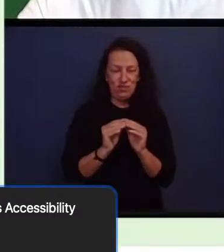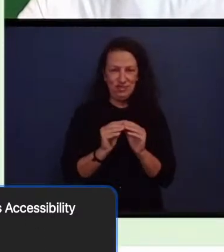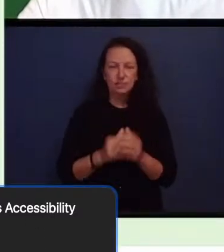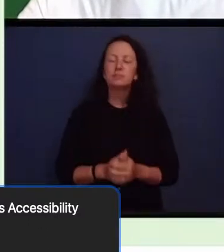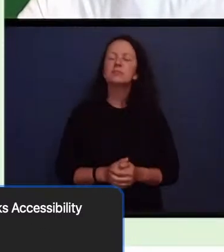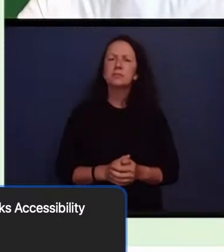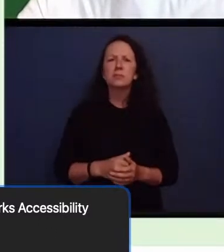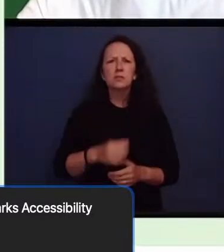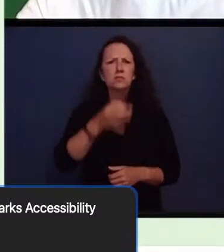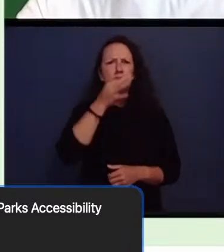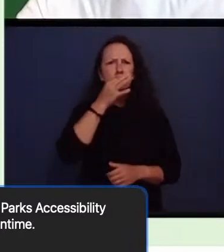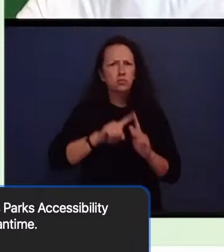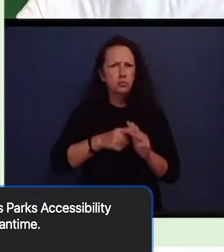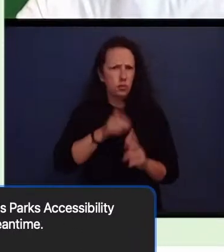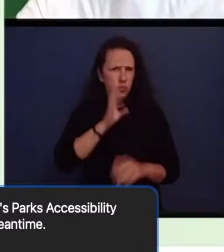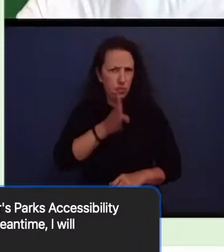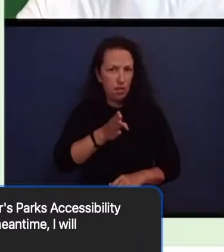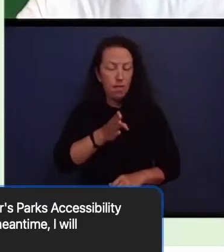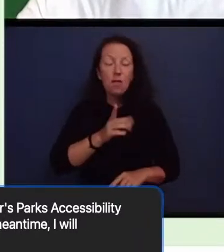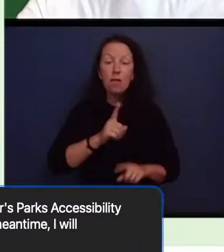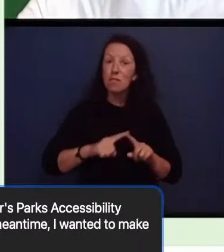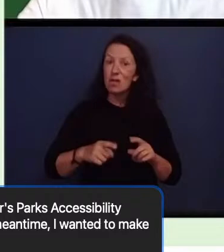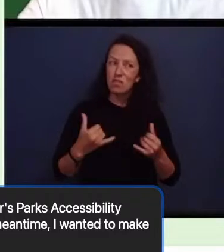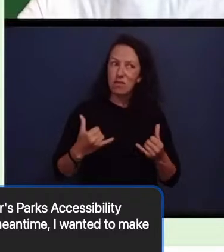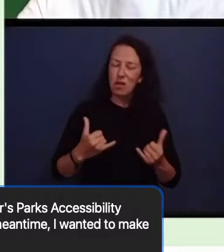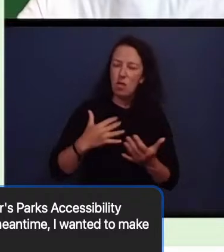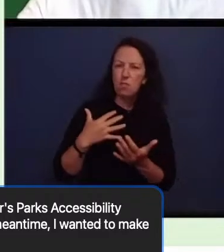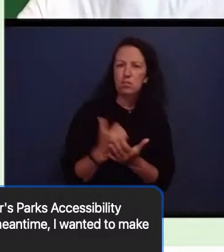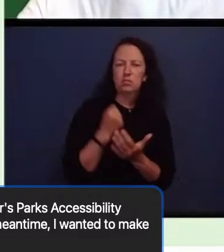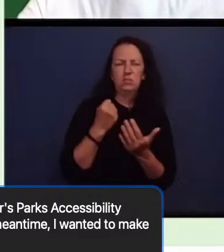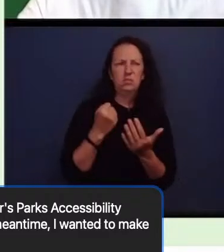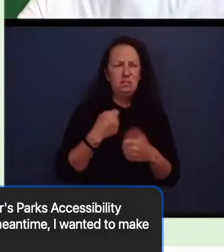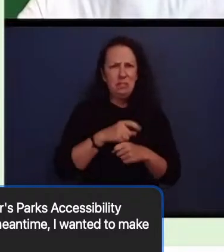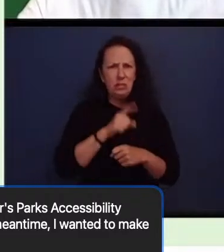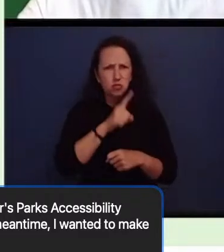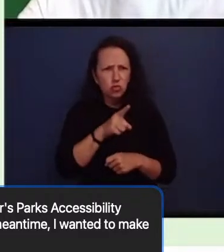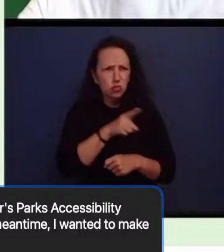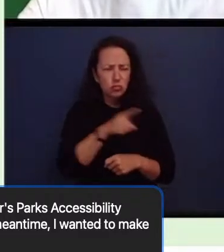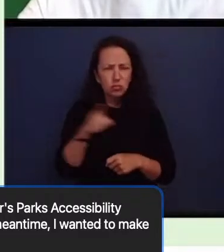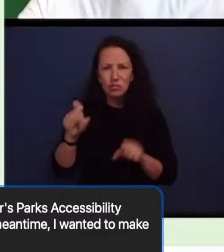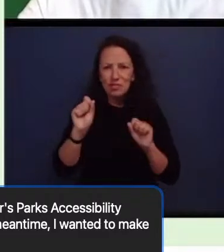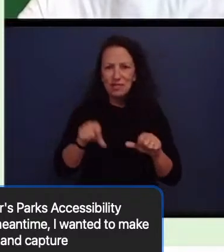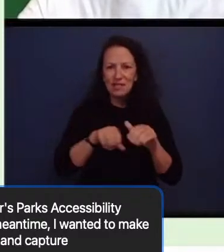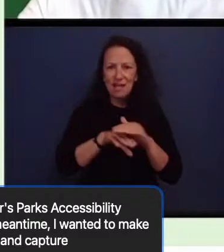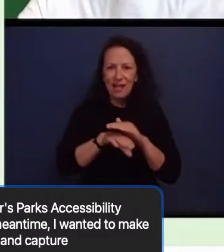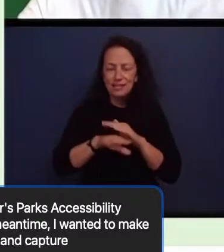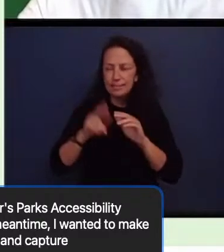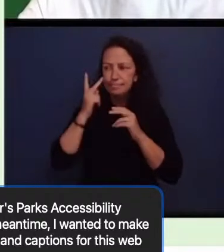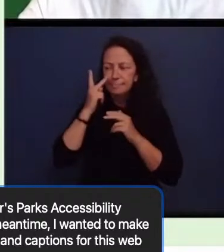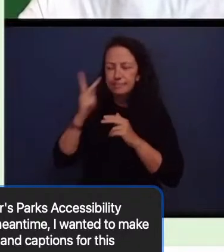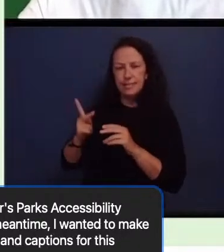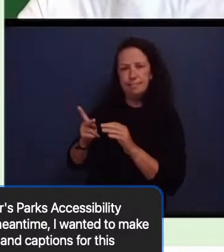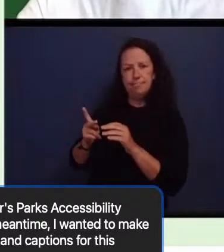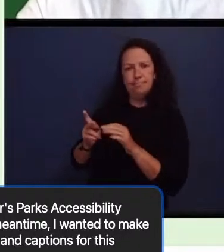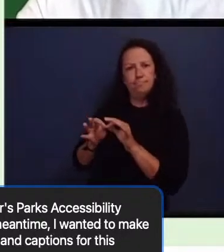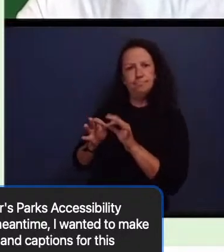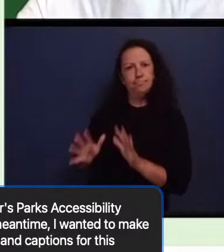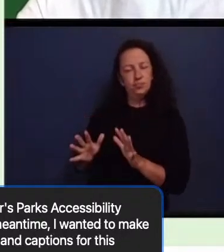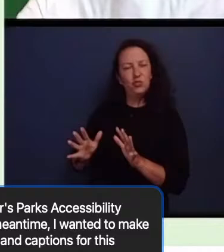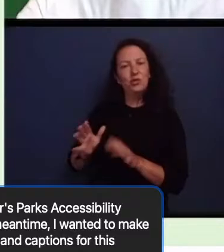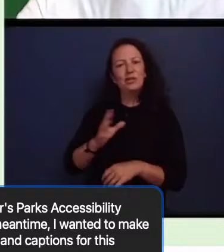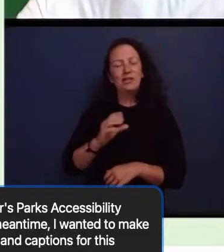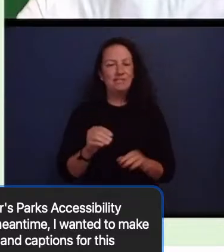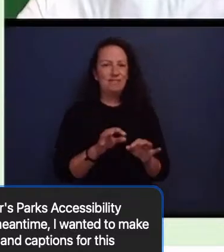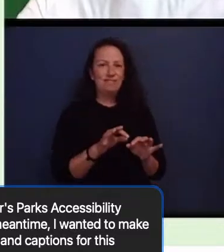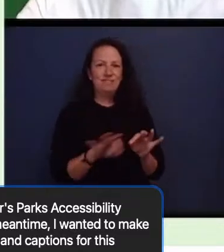shortly, but in the meantime, I wanted to make sure everyone knows how to access sign language and captions for this webinar. To